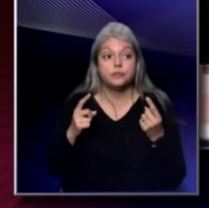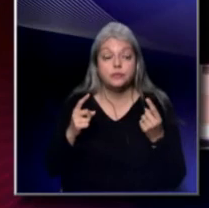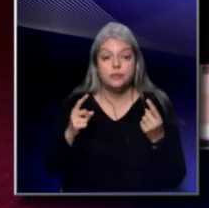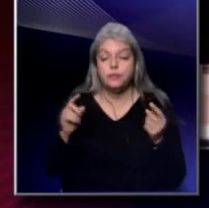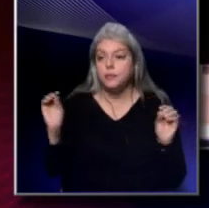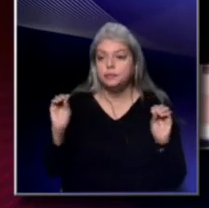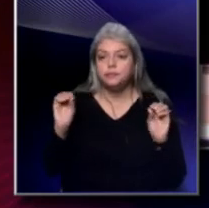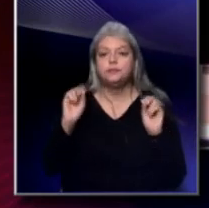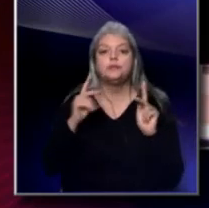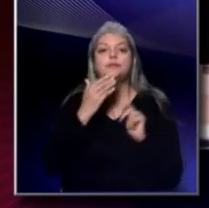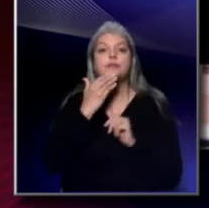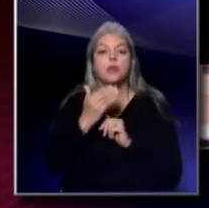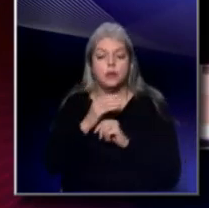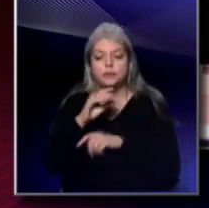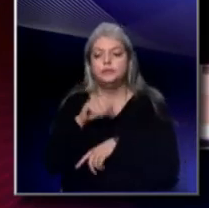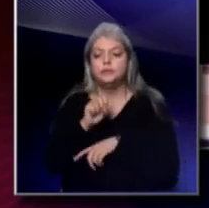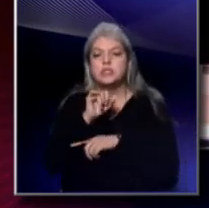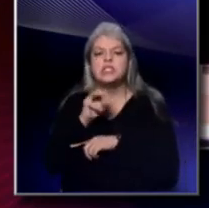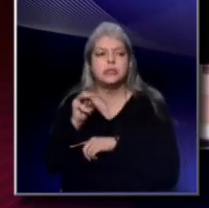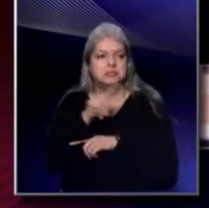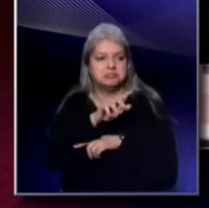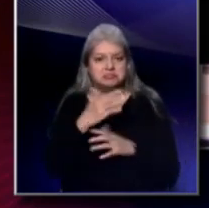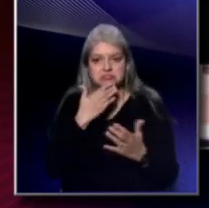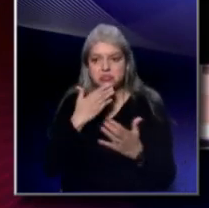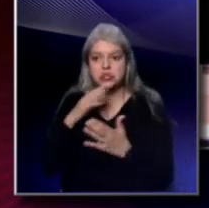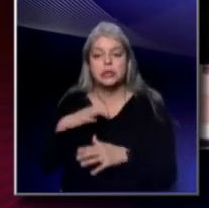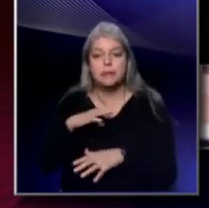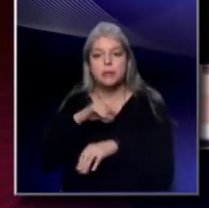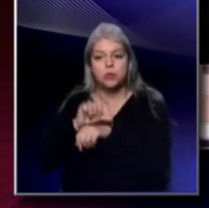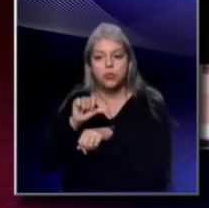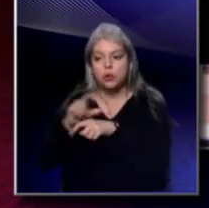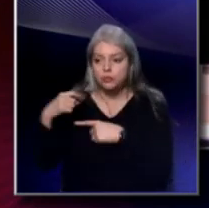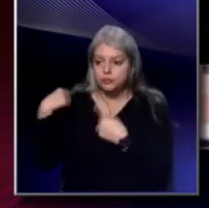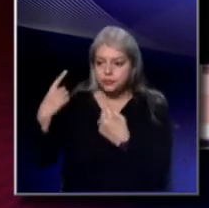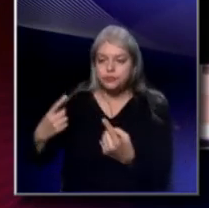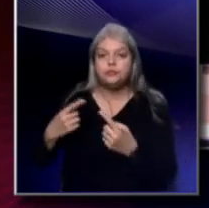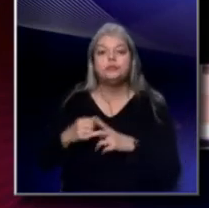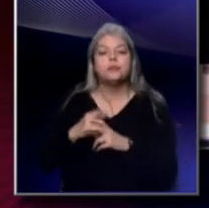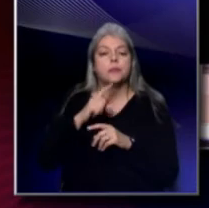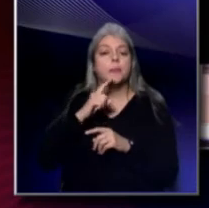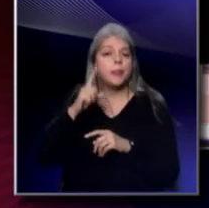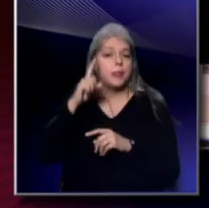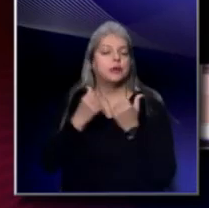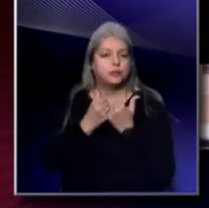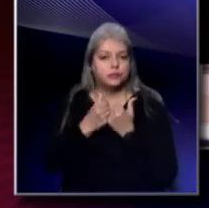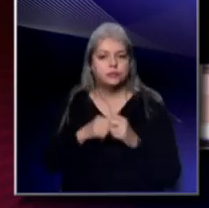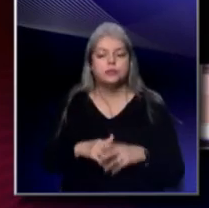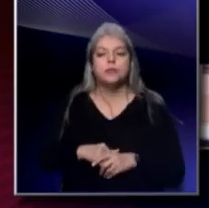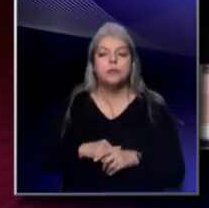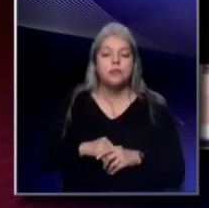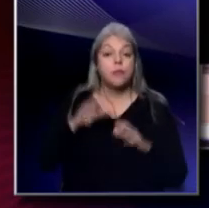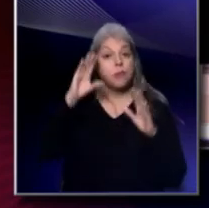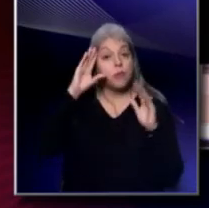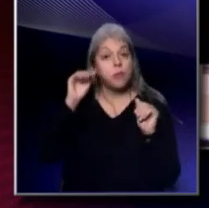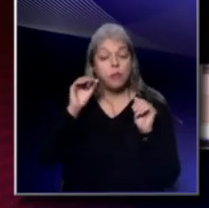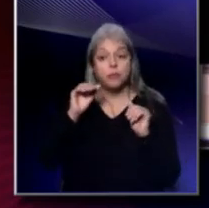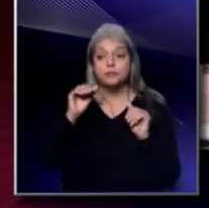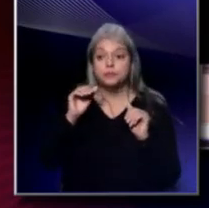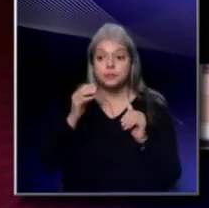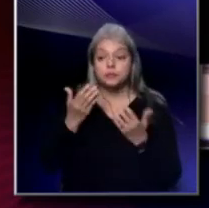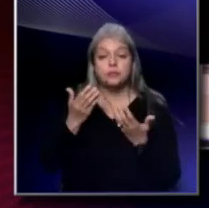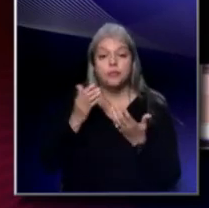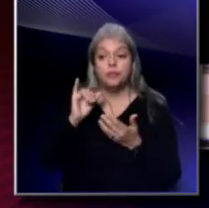Okay, thank you, everybody. And I very much appreciate the committee's work on this, and I think it's a great addition. And hopefully, frankly, that